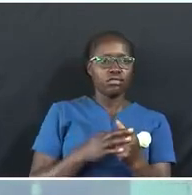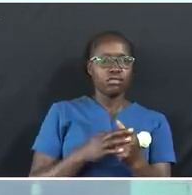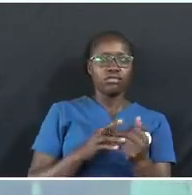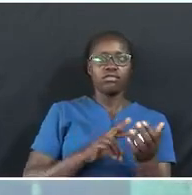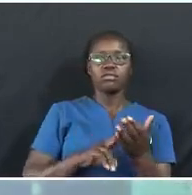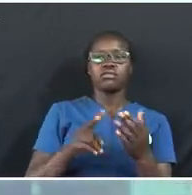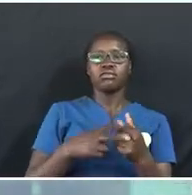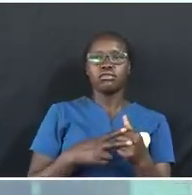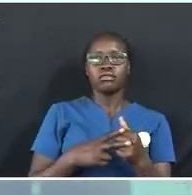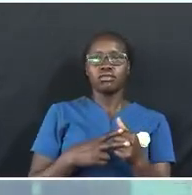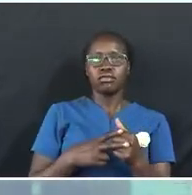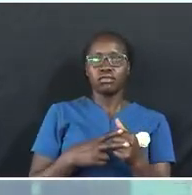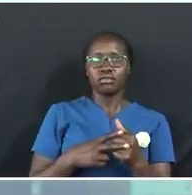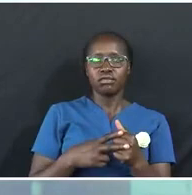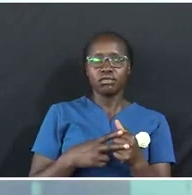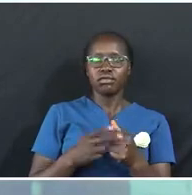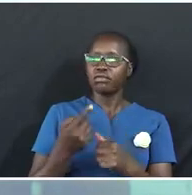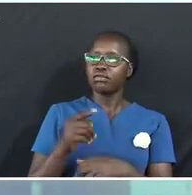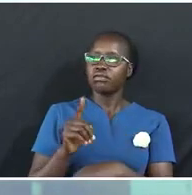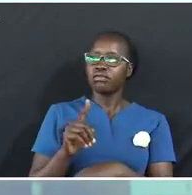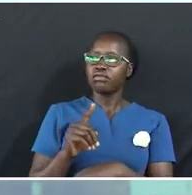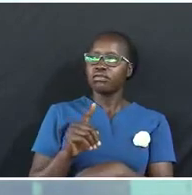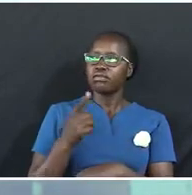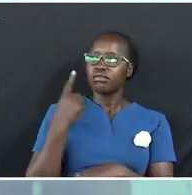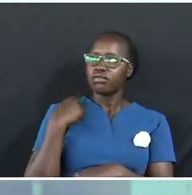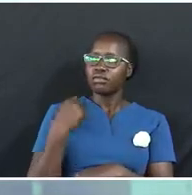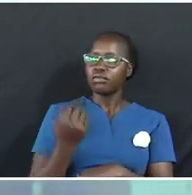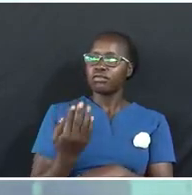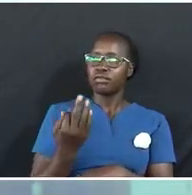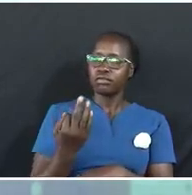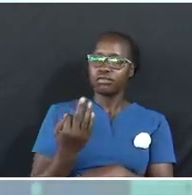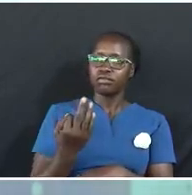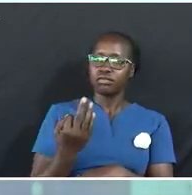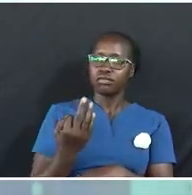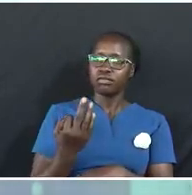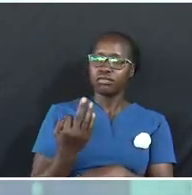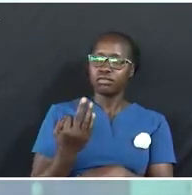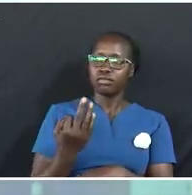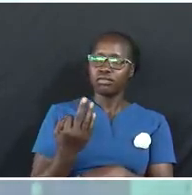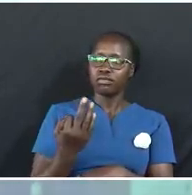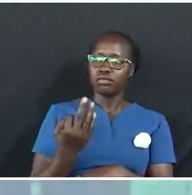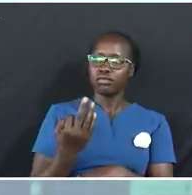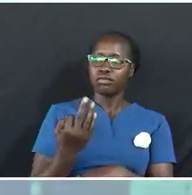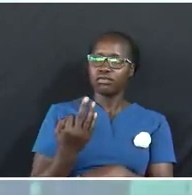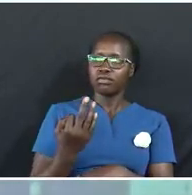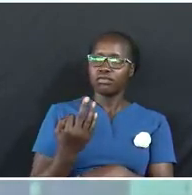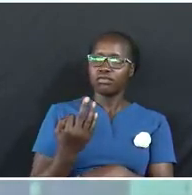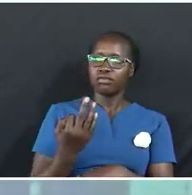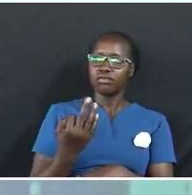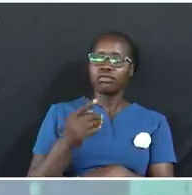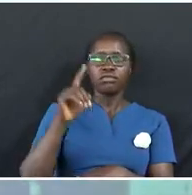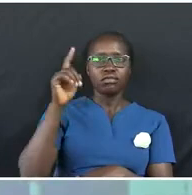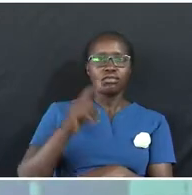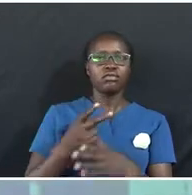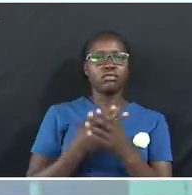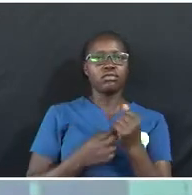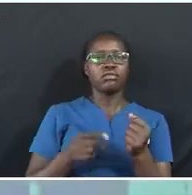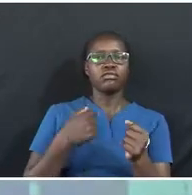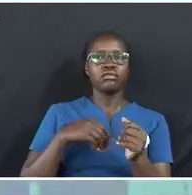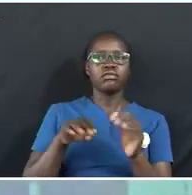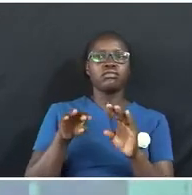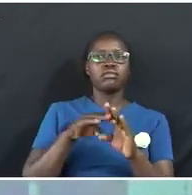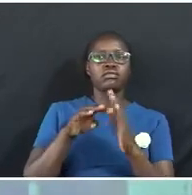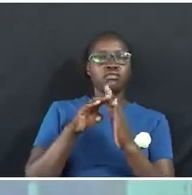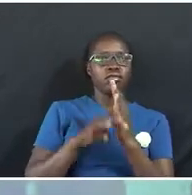7. Right, number three, we must double our membership by